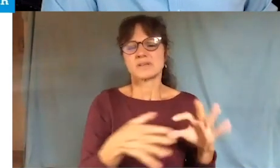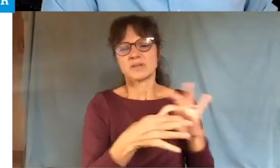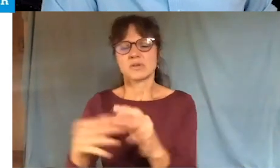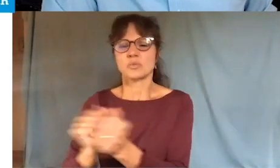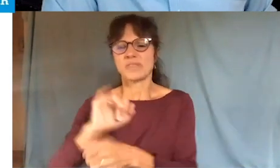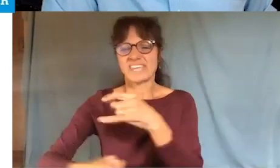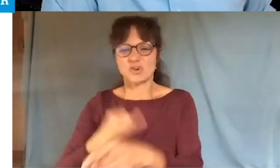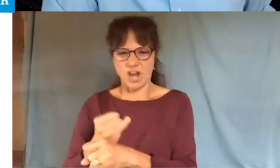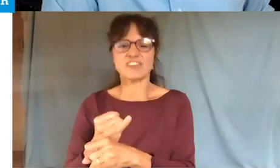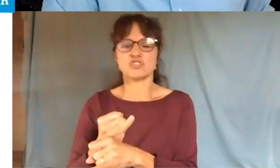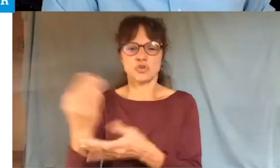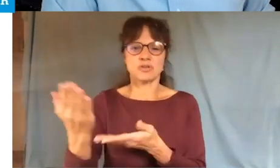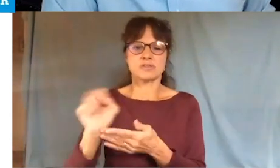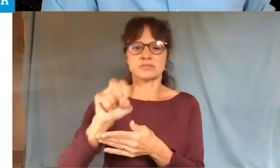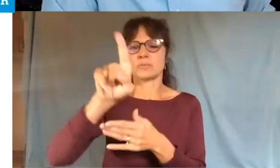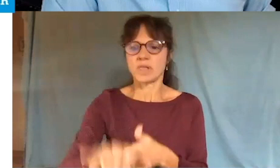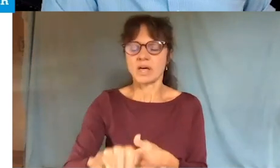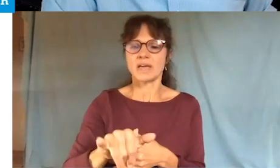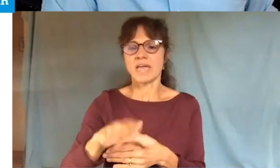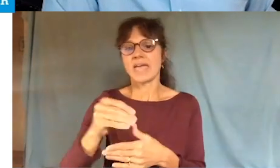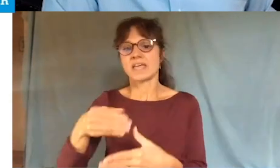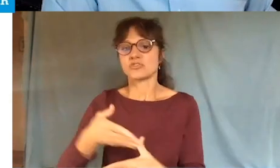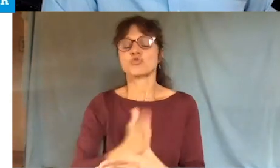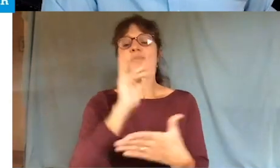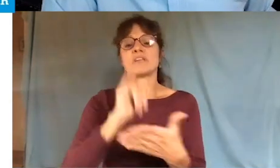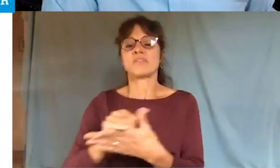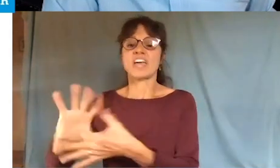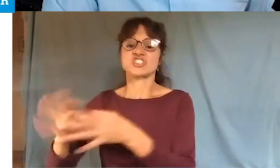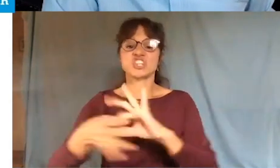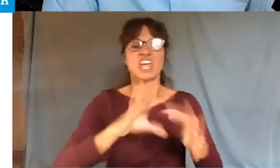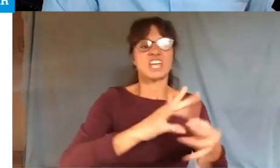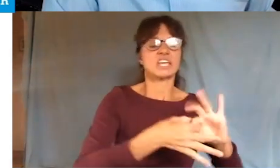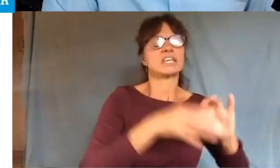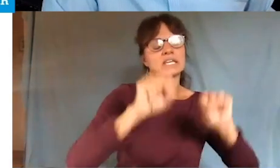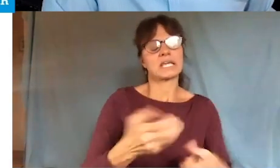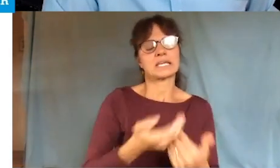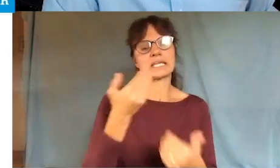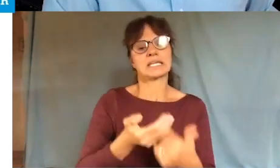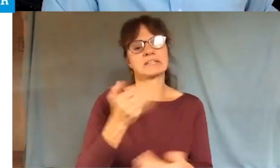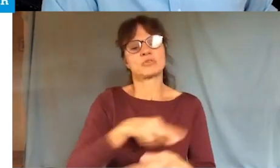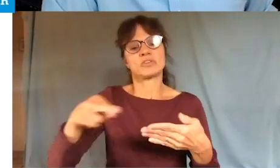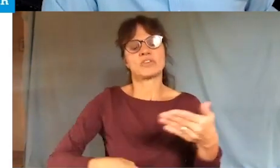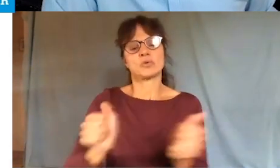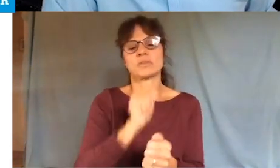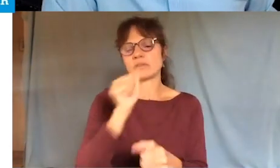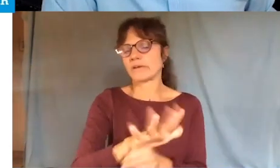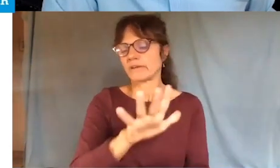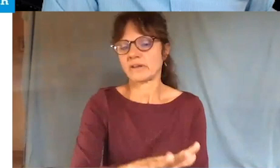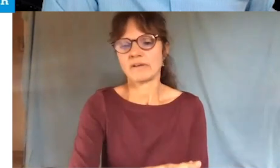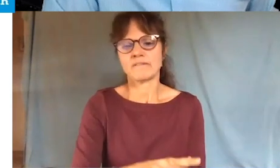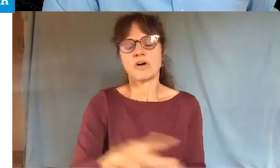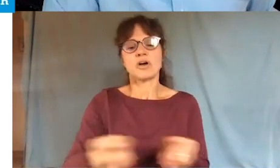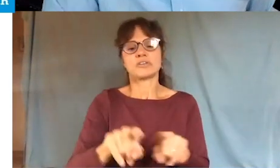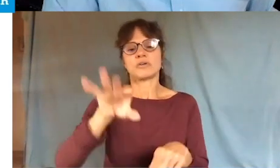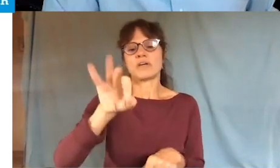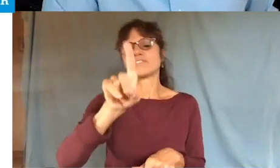supply, and disruption of those supply chains could very, very easily result in shortages. And additionally, the FDA does not